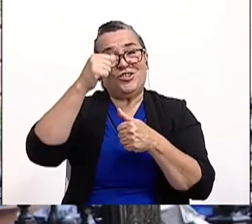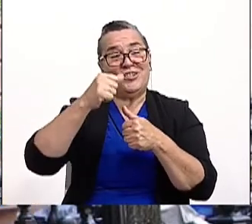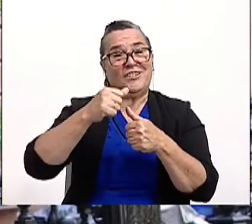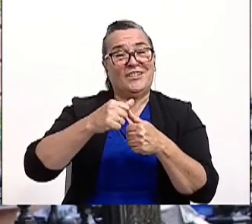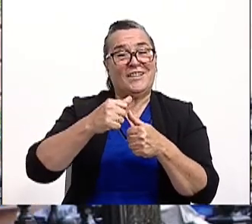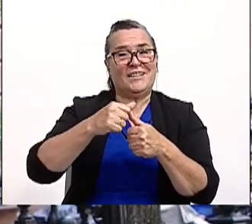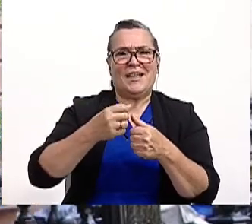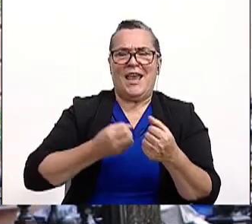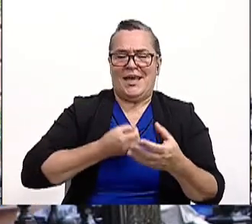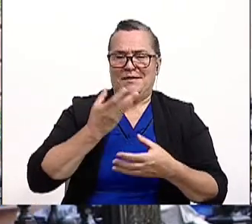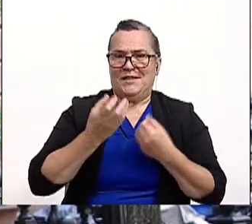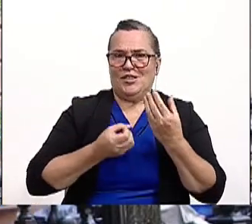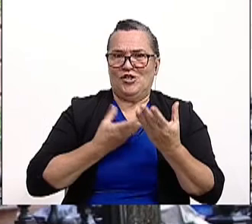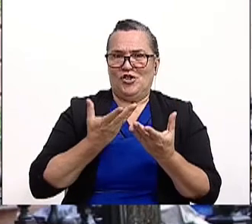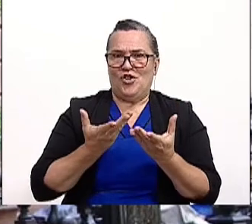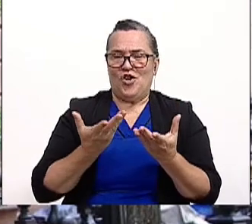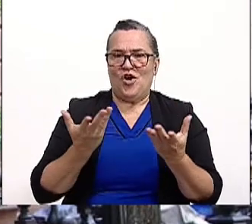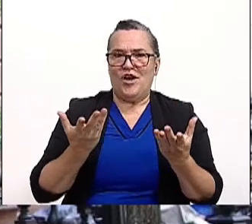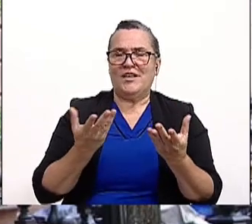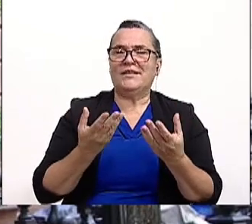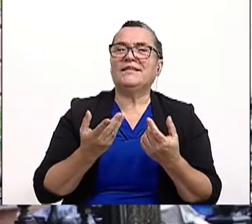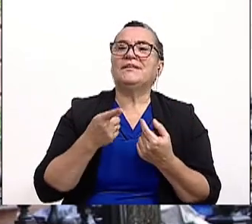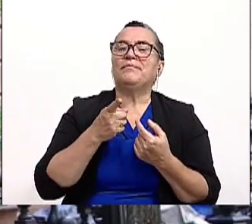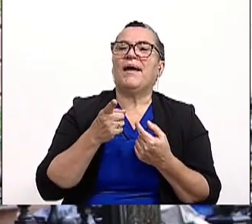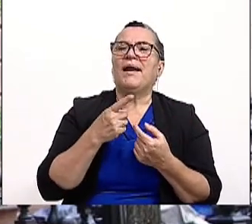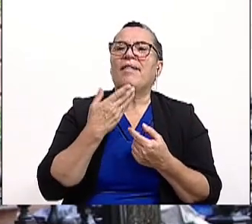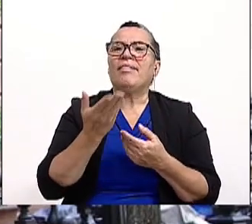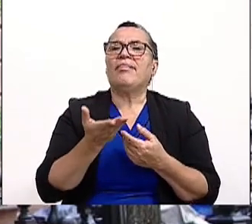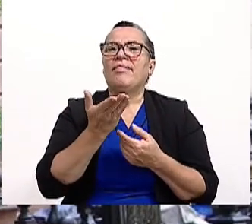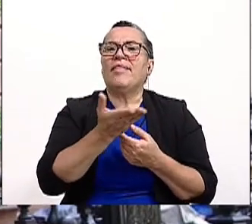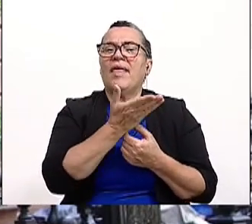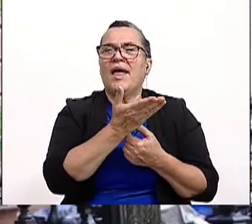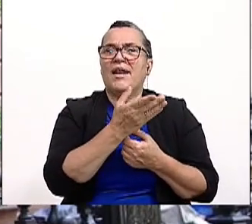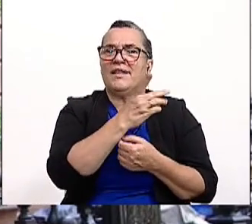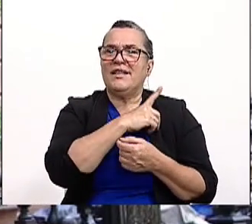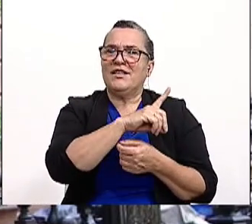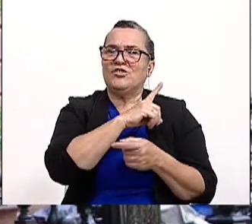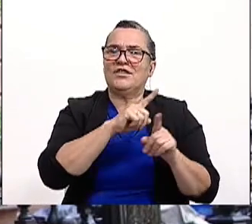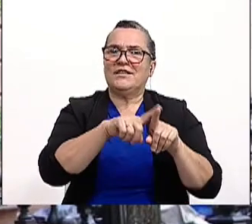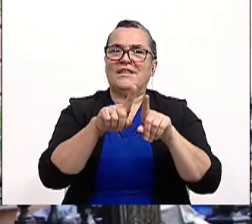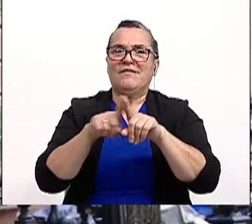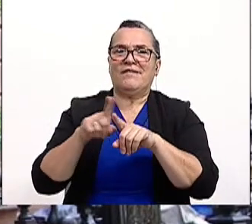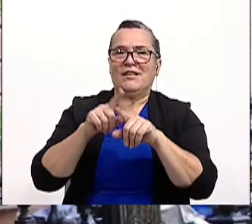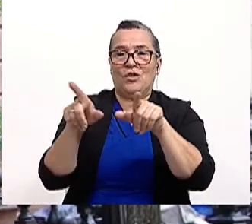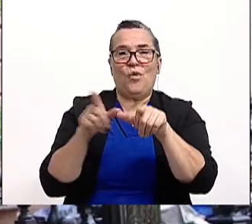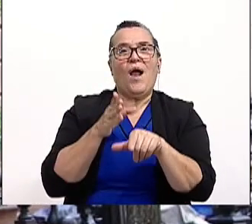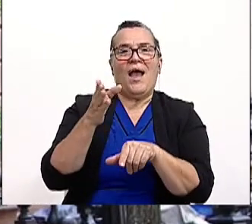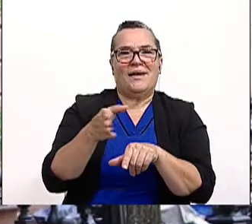the expressions you can use in order to give directions to different places.